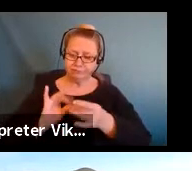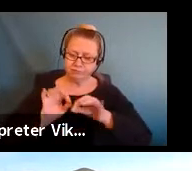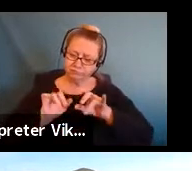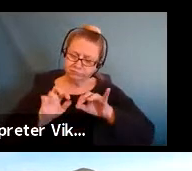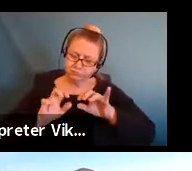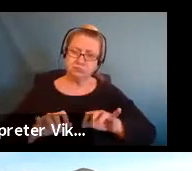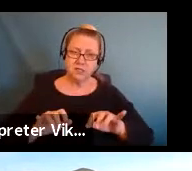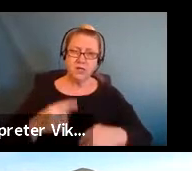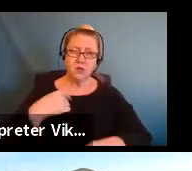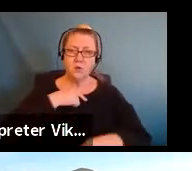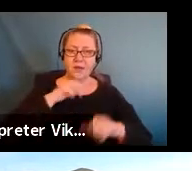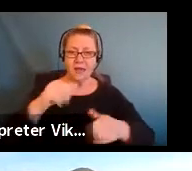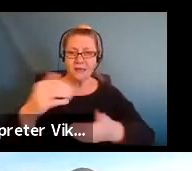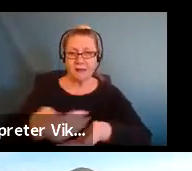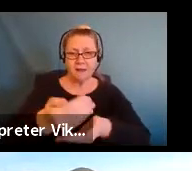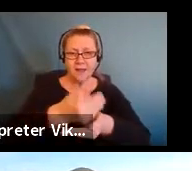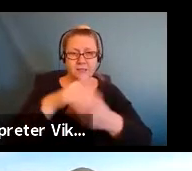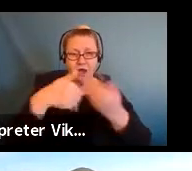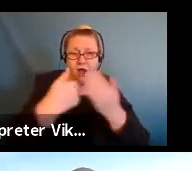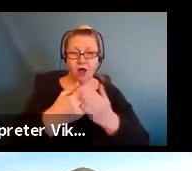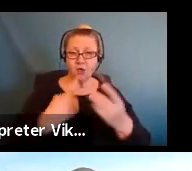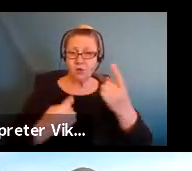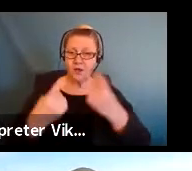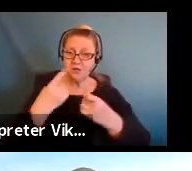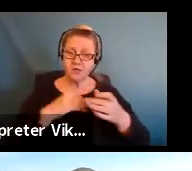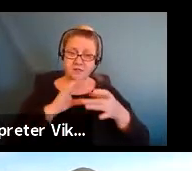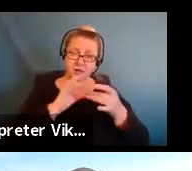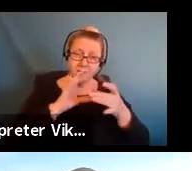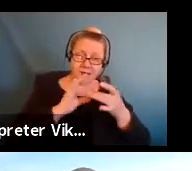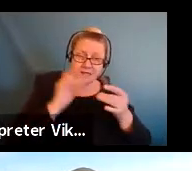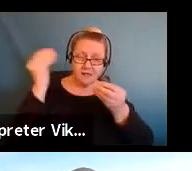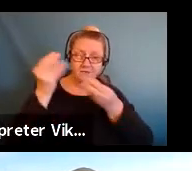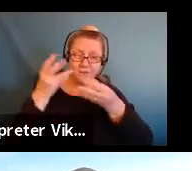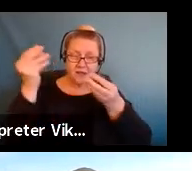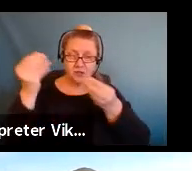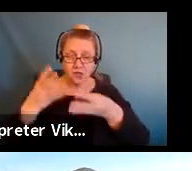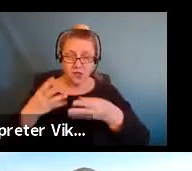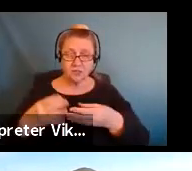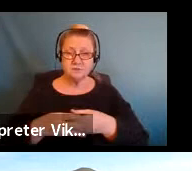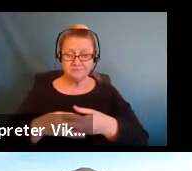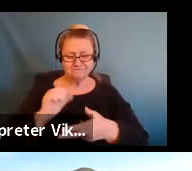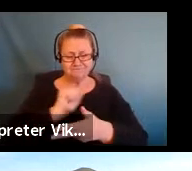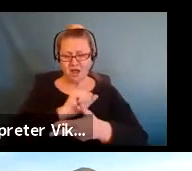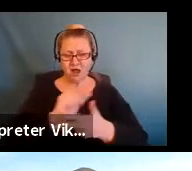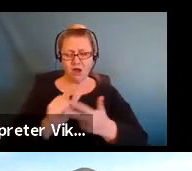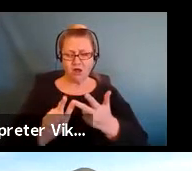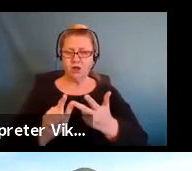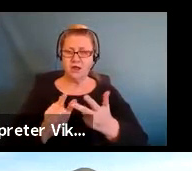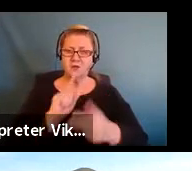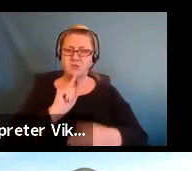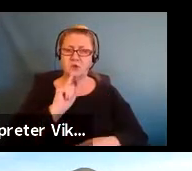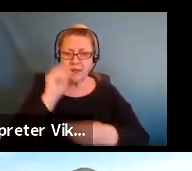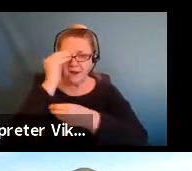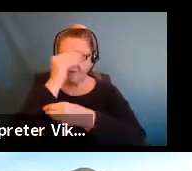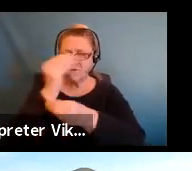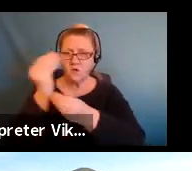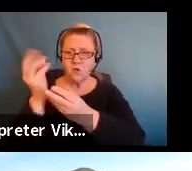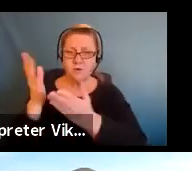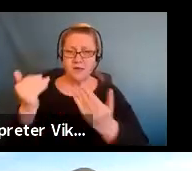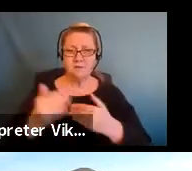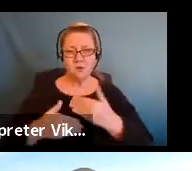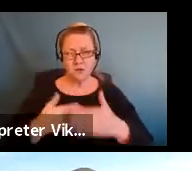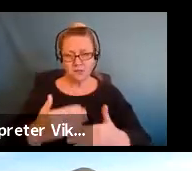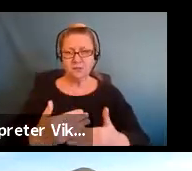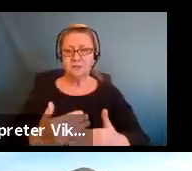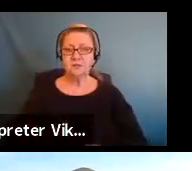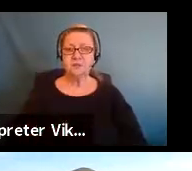can collect all of your questions, comments, information, and really inform this process. So